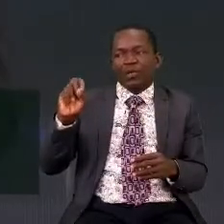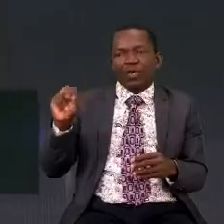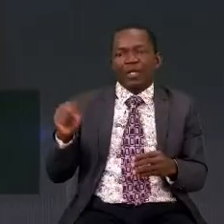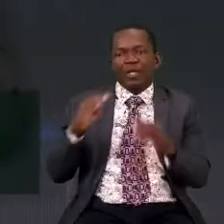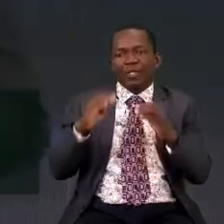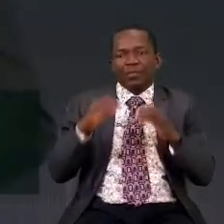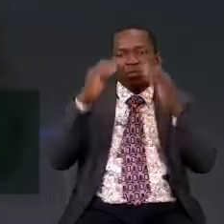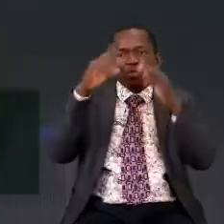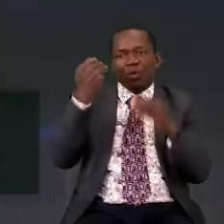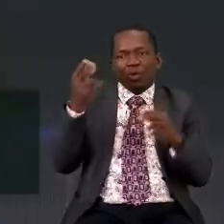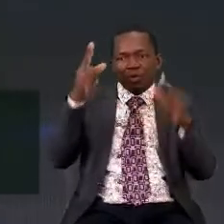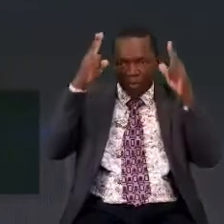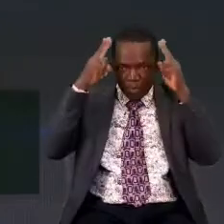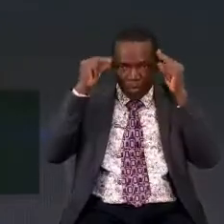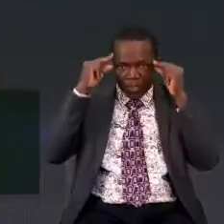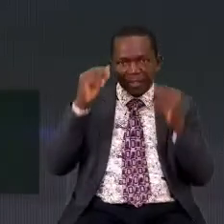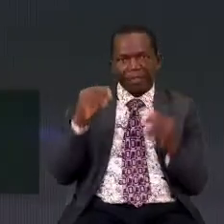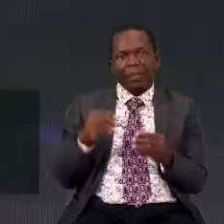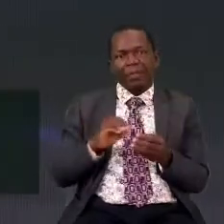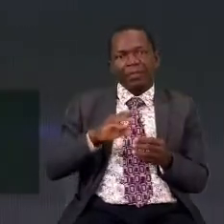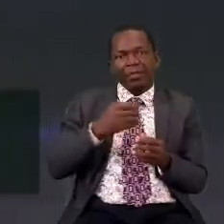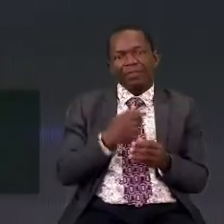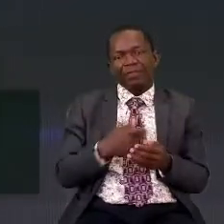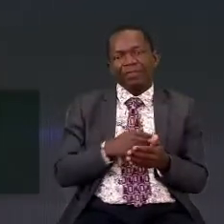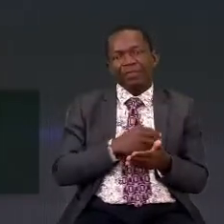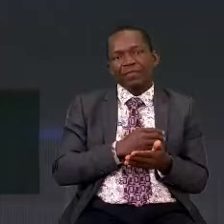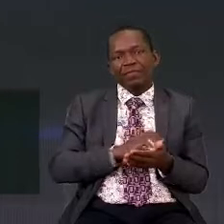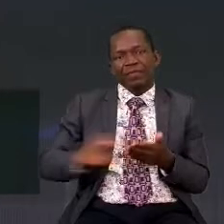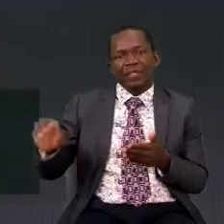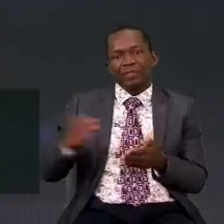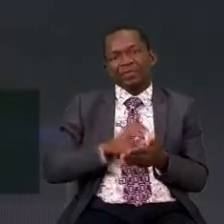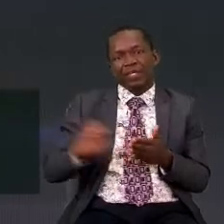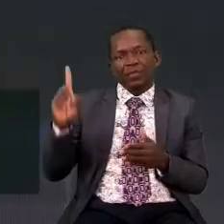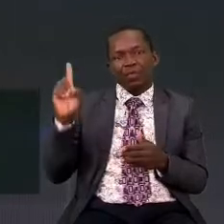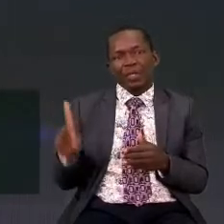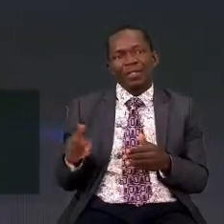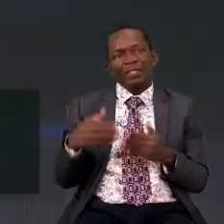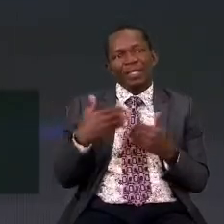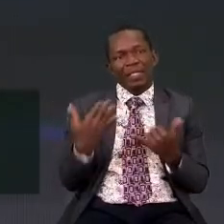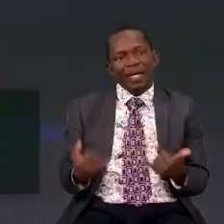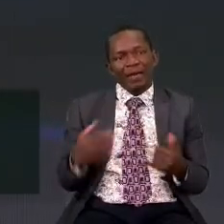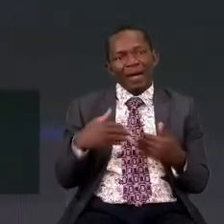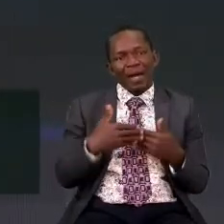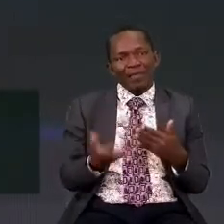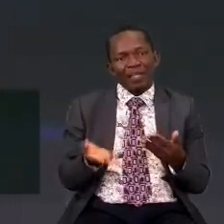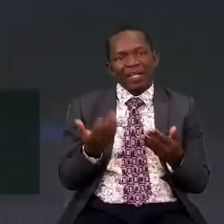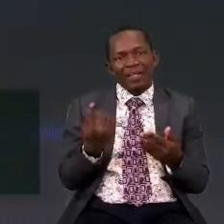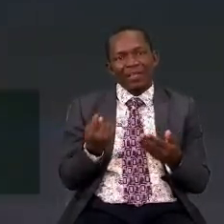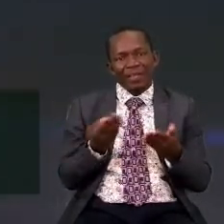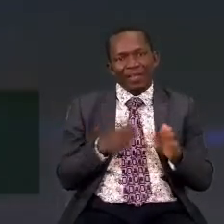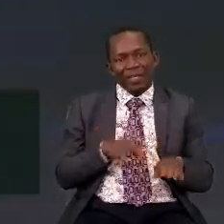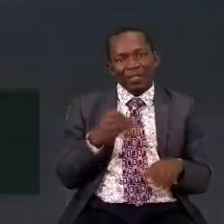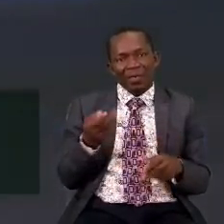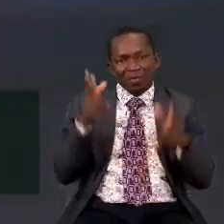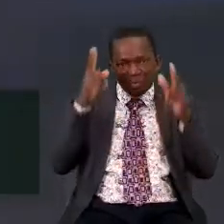of Moses, the servant of the Lord. Look at the first part of verse 2. It says, Moses,